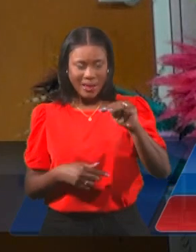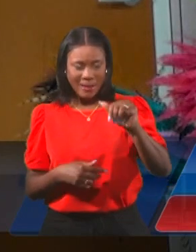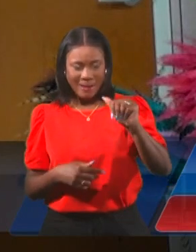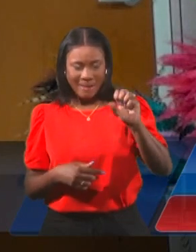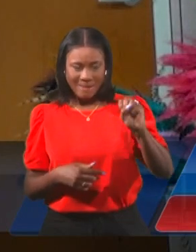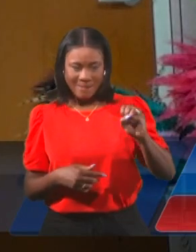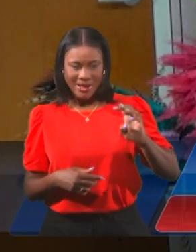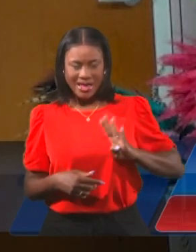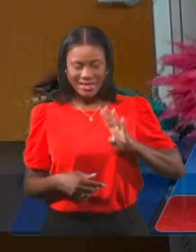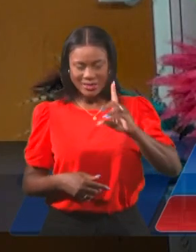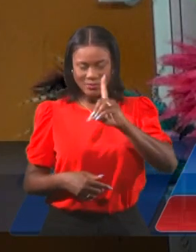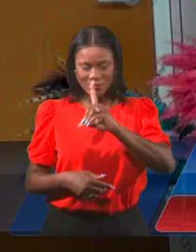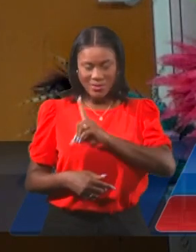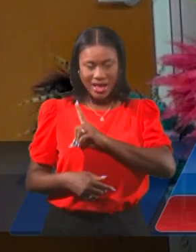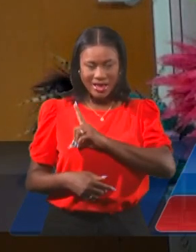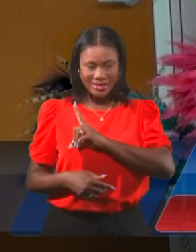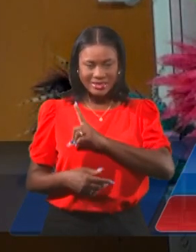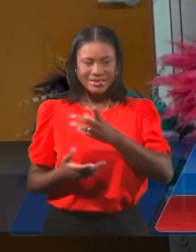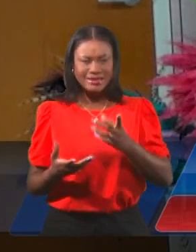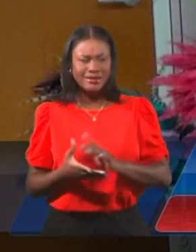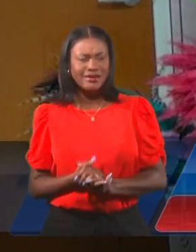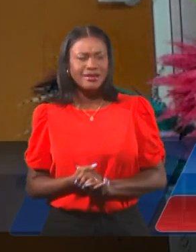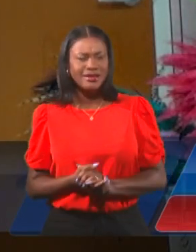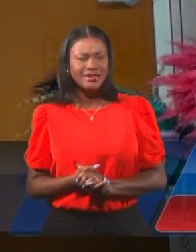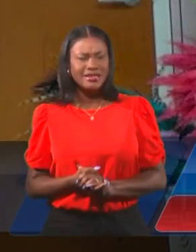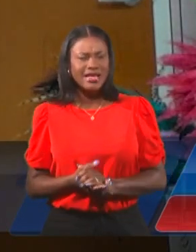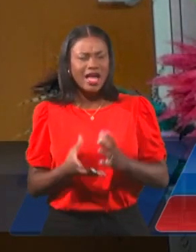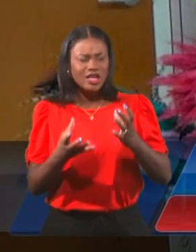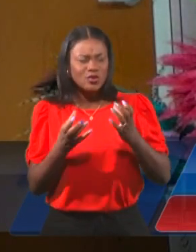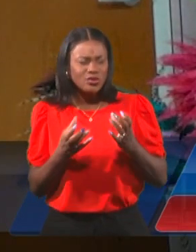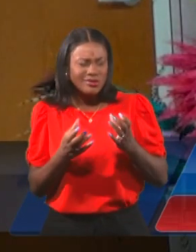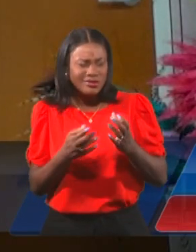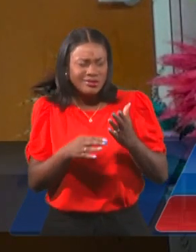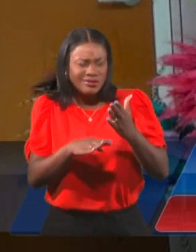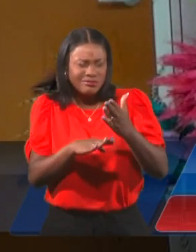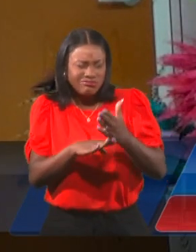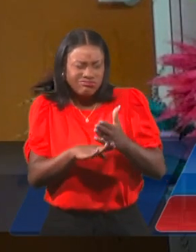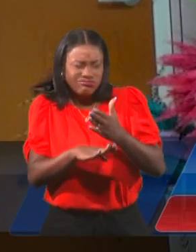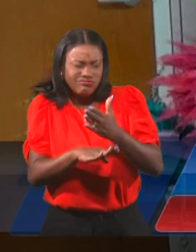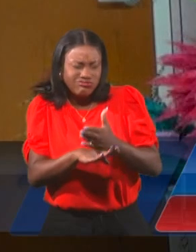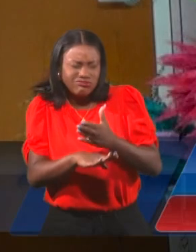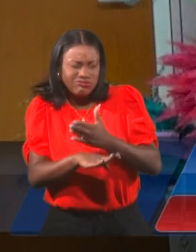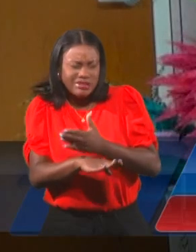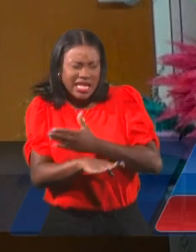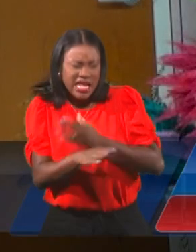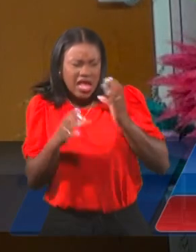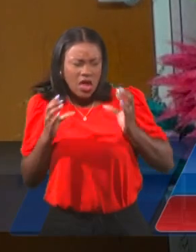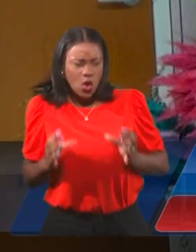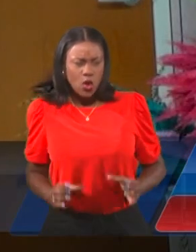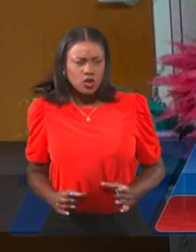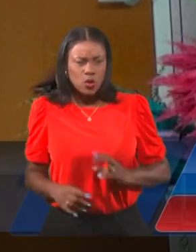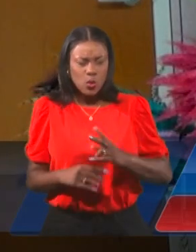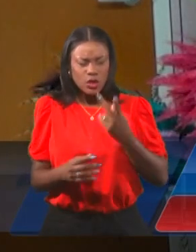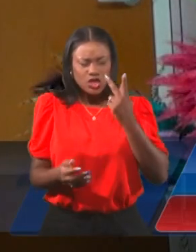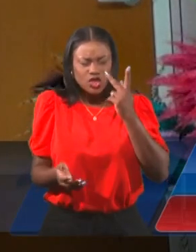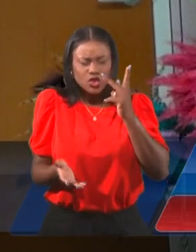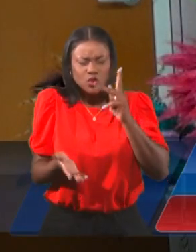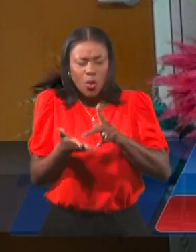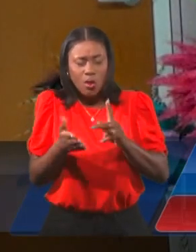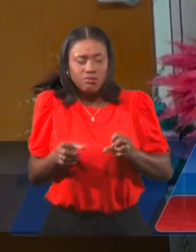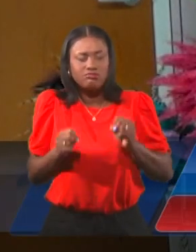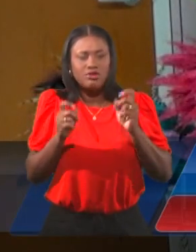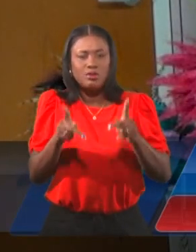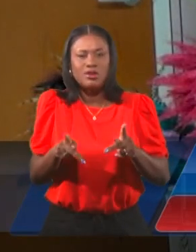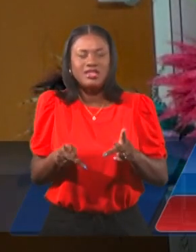band, Tie-Dye City, and I wanted to enhance my costumes. And when I saw the opportunity,